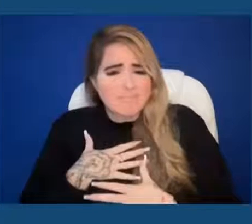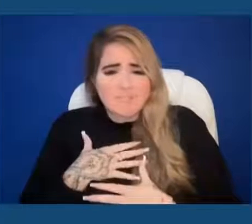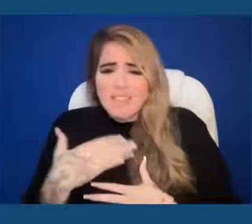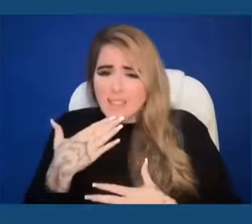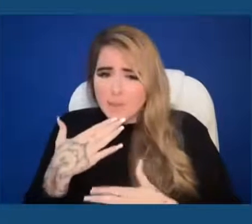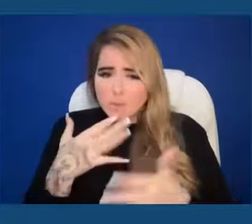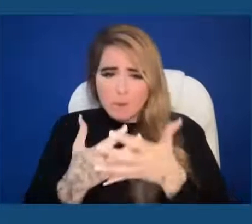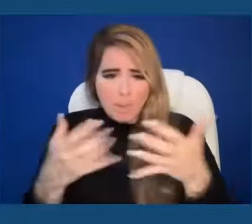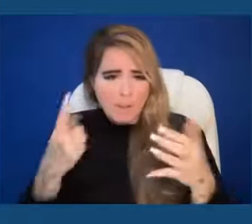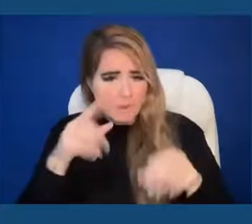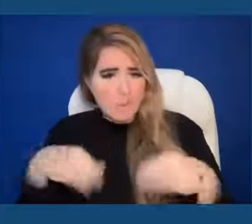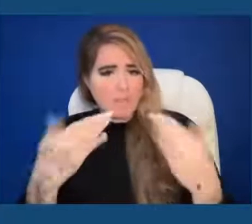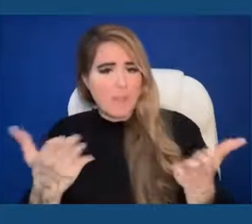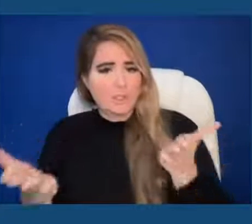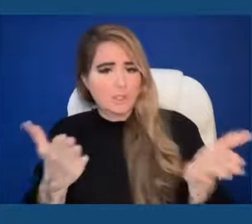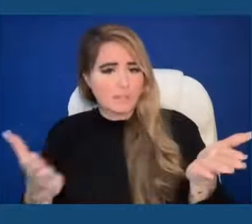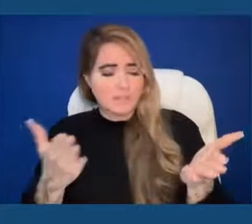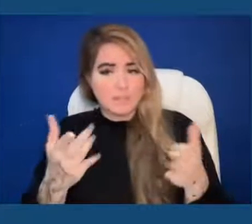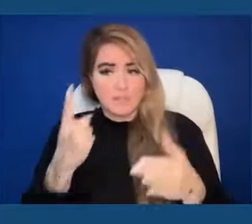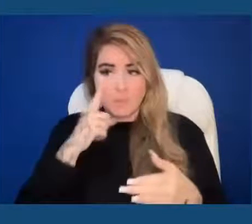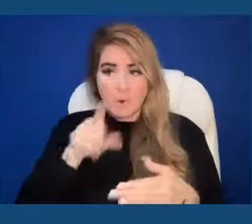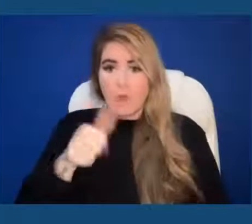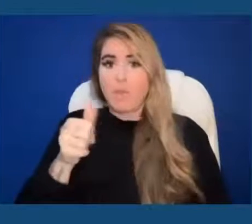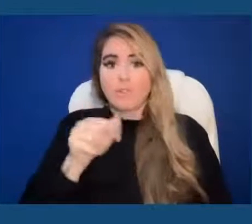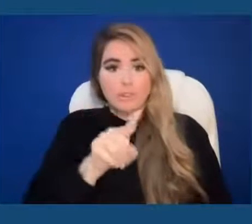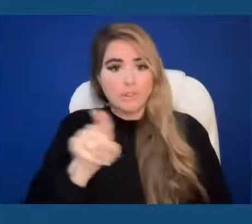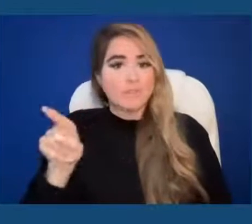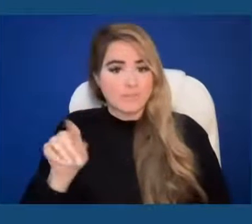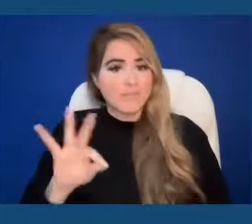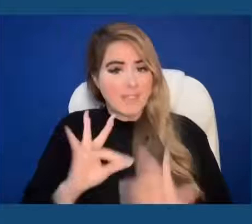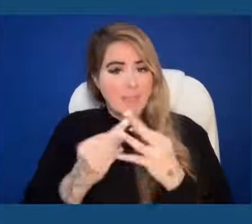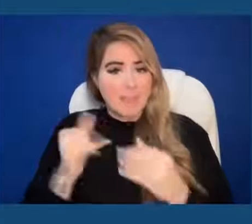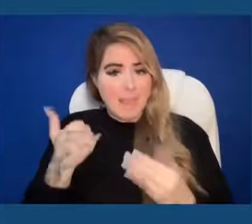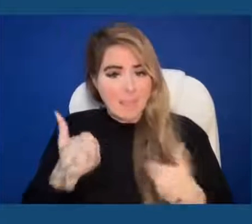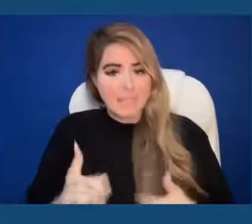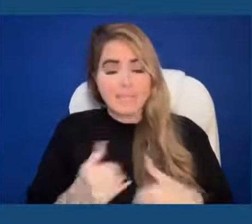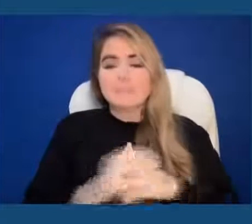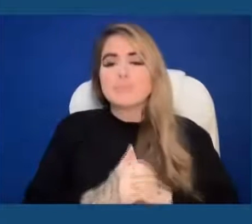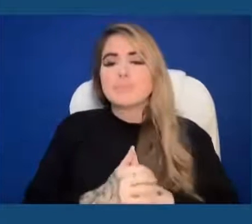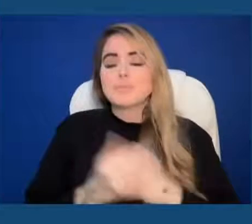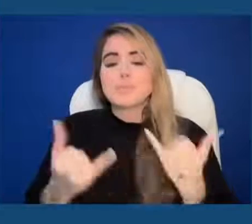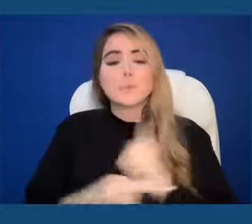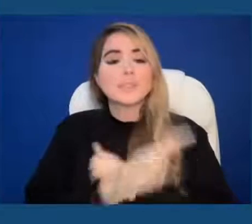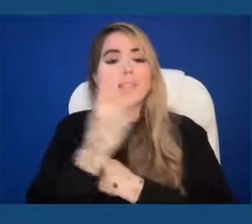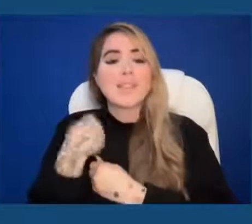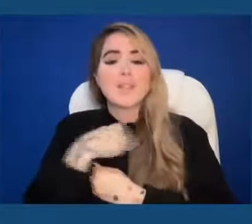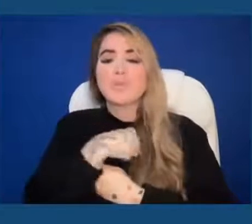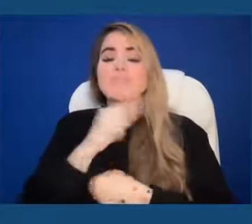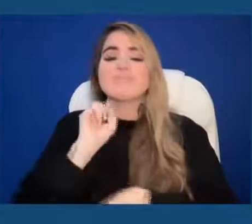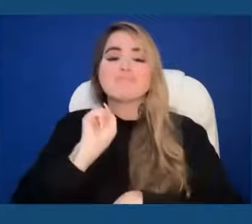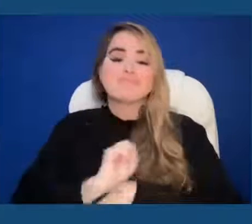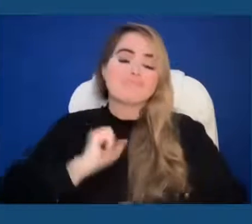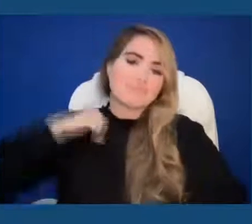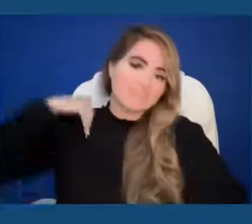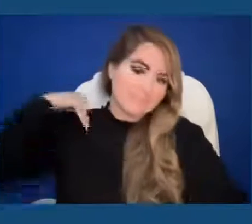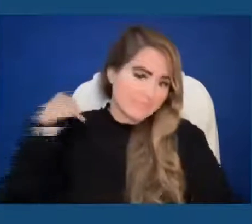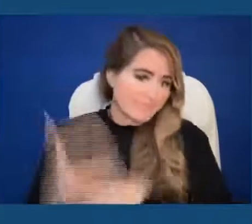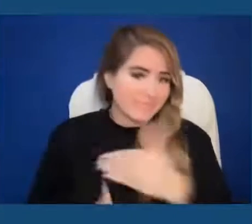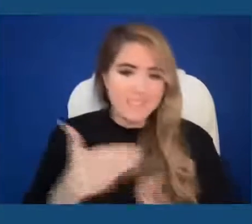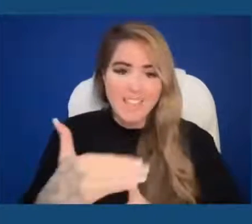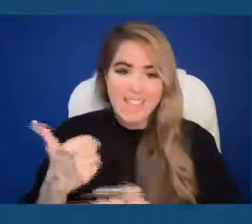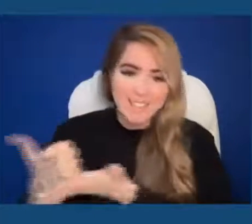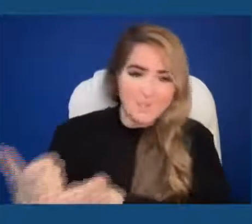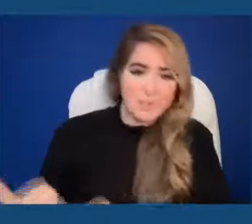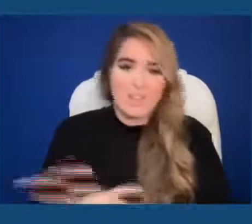service for people like me. Now today we take a big step forward for helping survivors of domestic